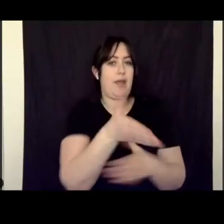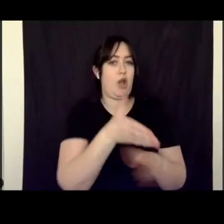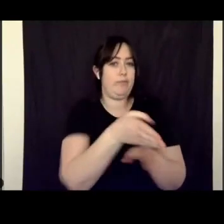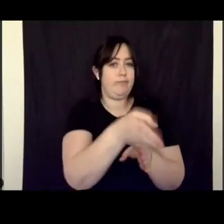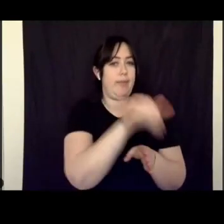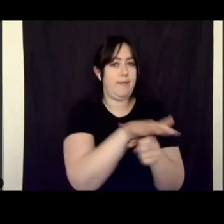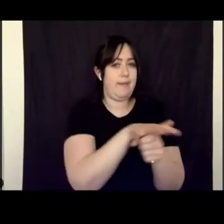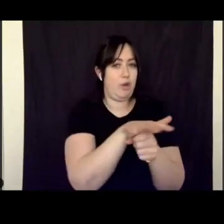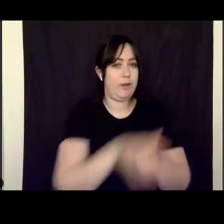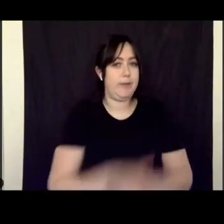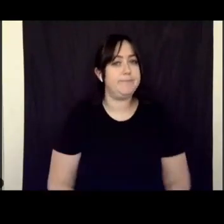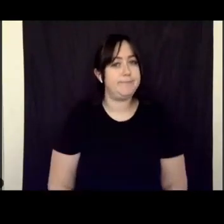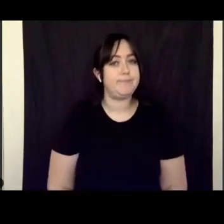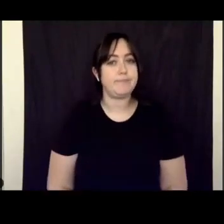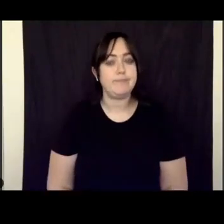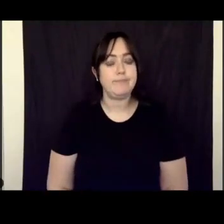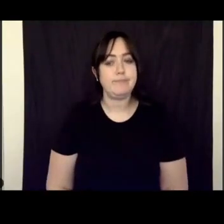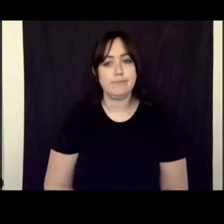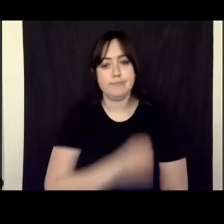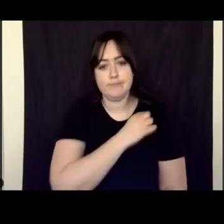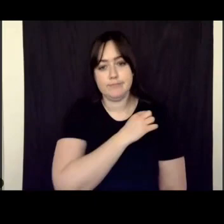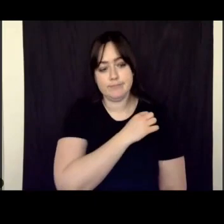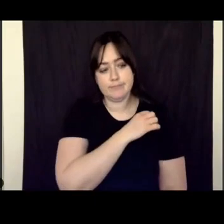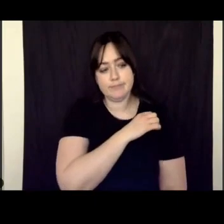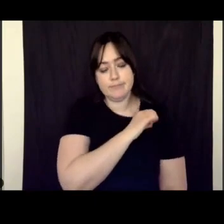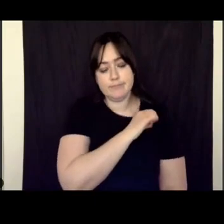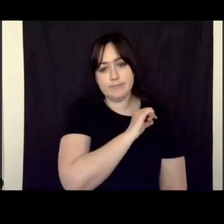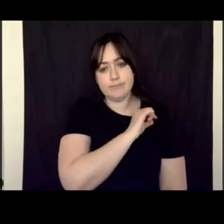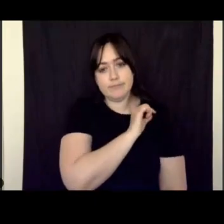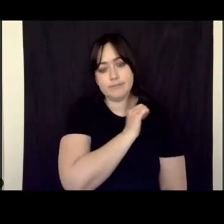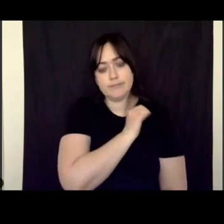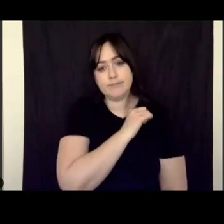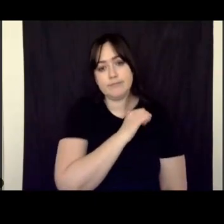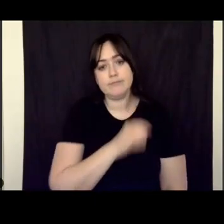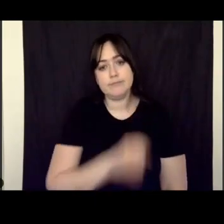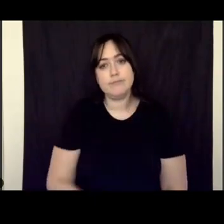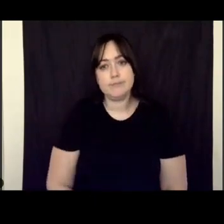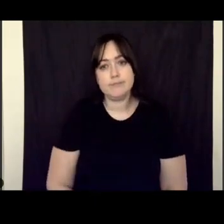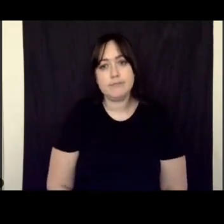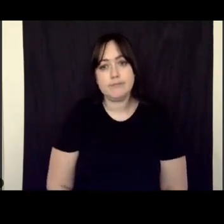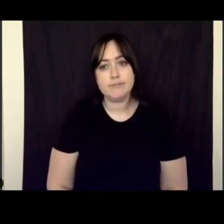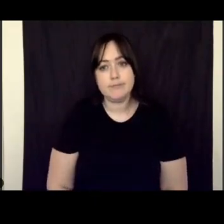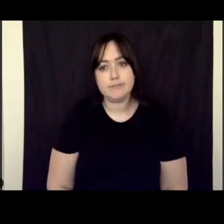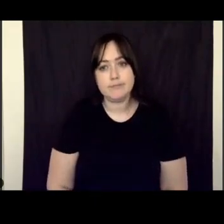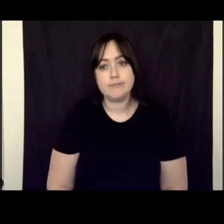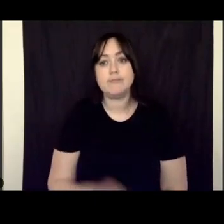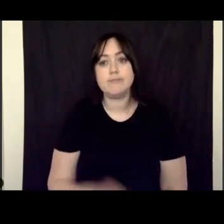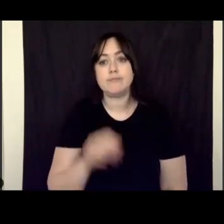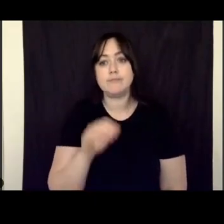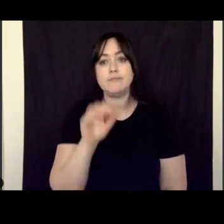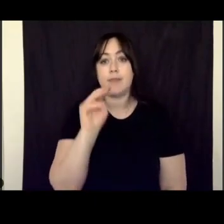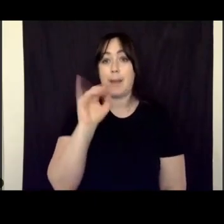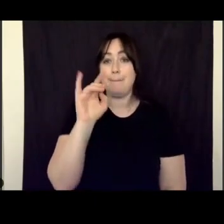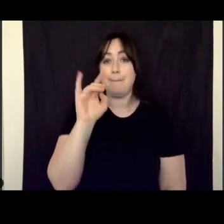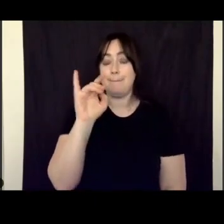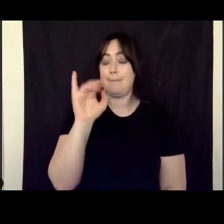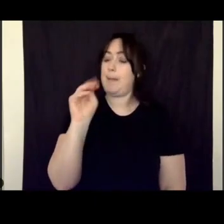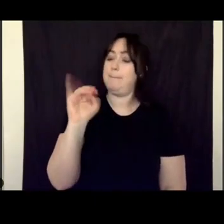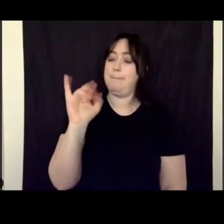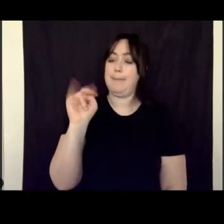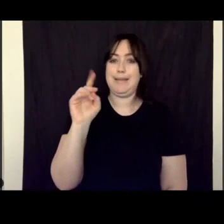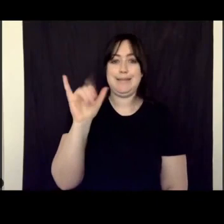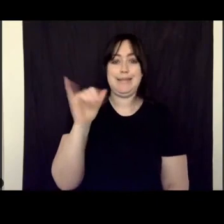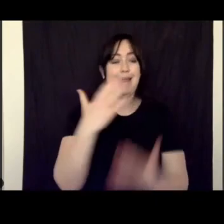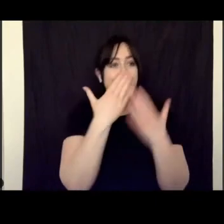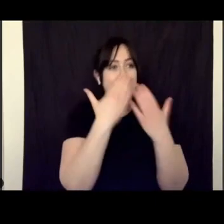Thank you so much, Anne, and thank you to all of our speakers, Claudia, Mitch, Anne, and Dan,